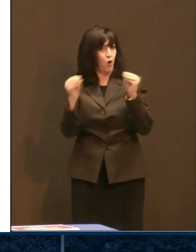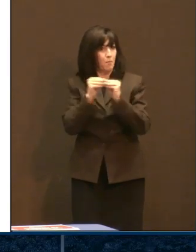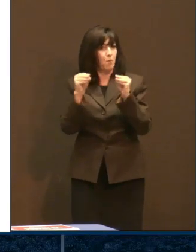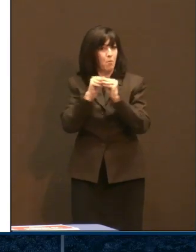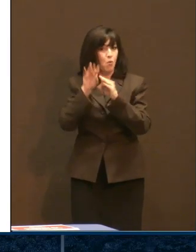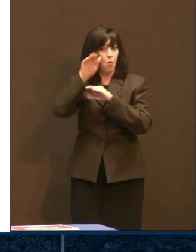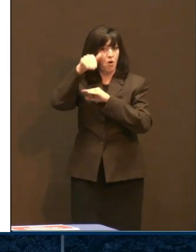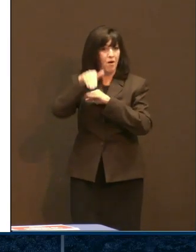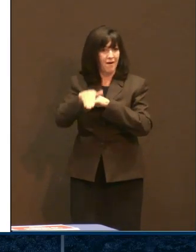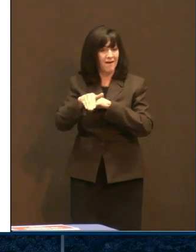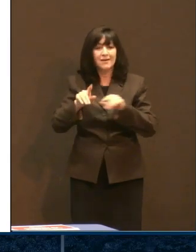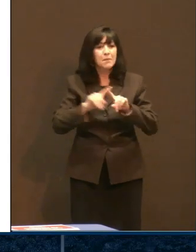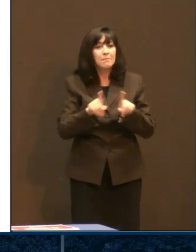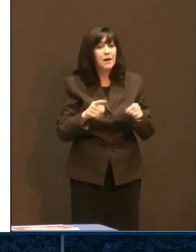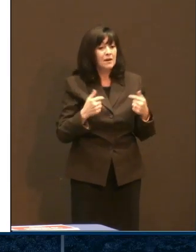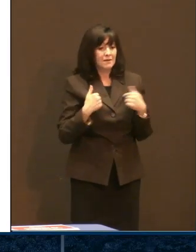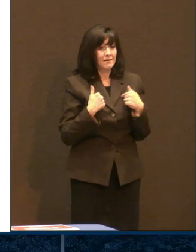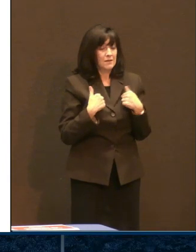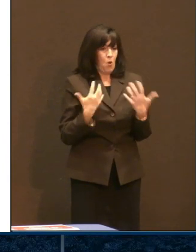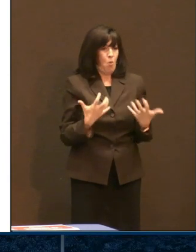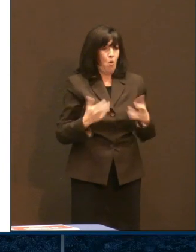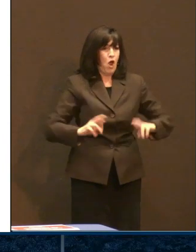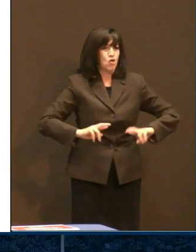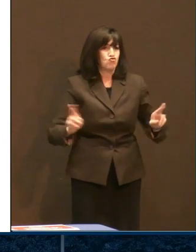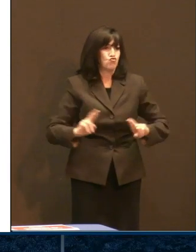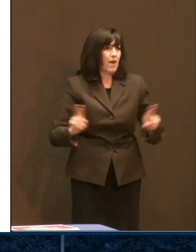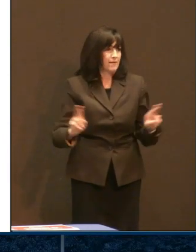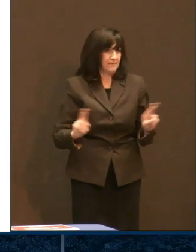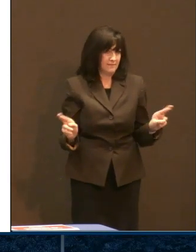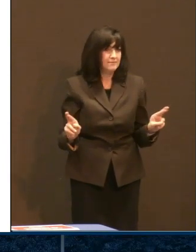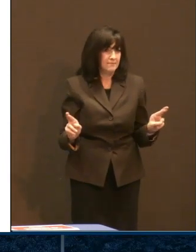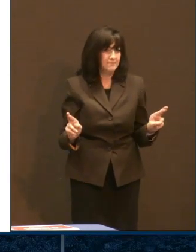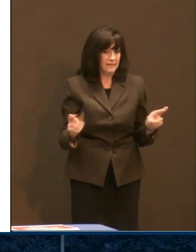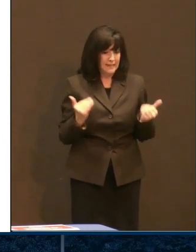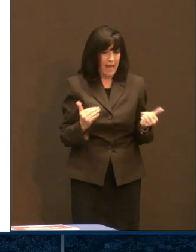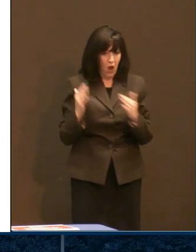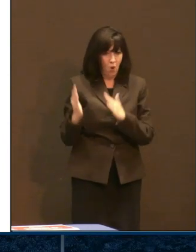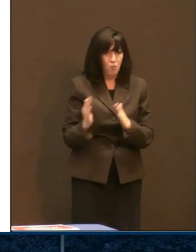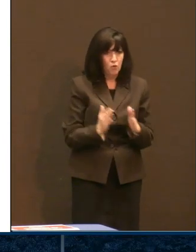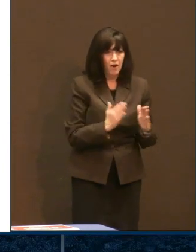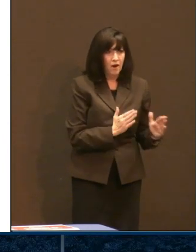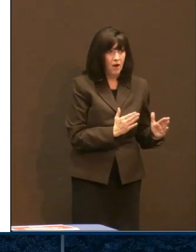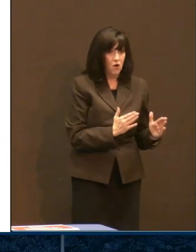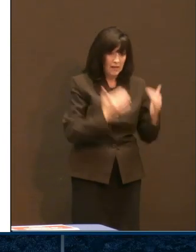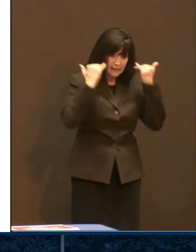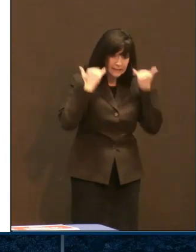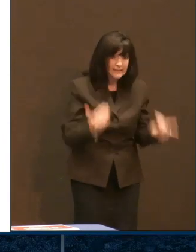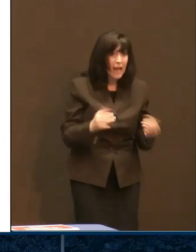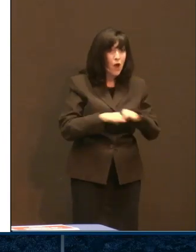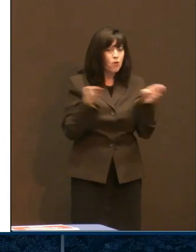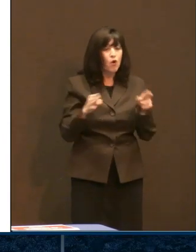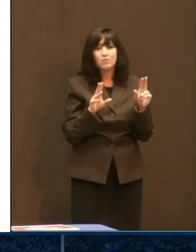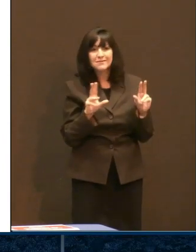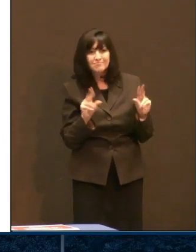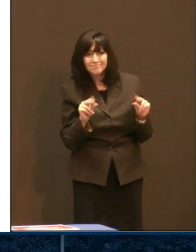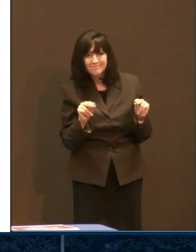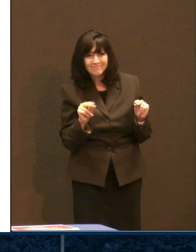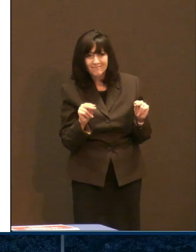ready and be ready. We don't want to delay it a day. But people need to understand, it's not time to